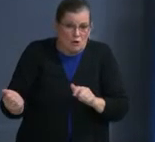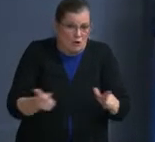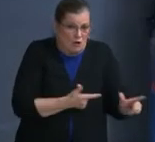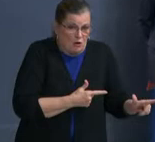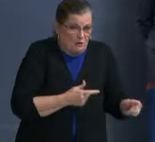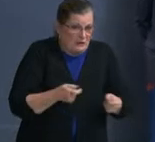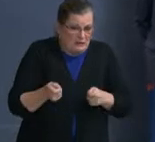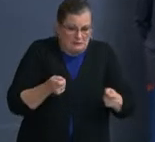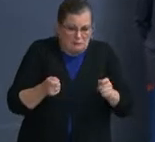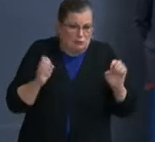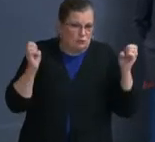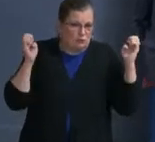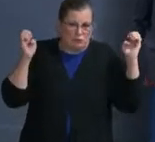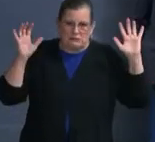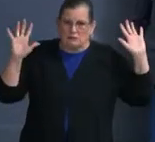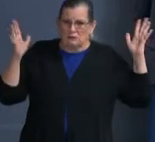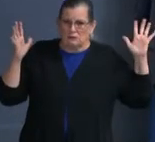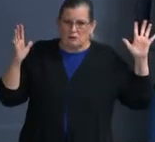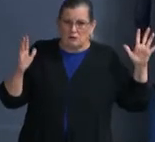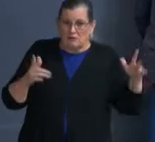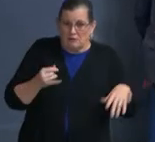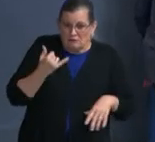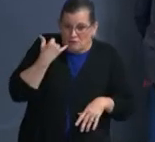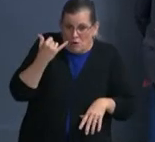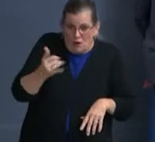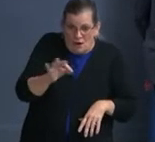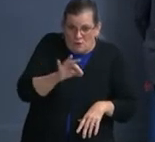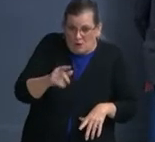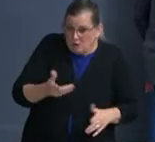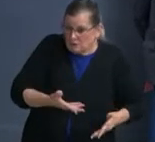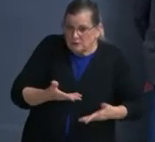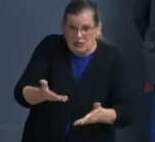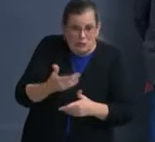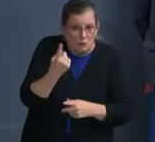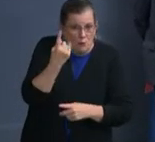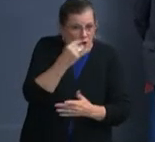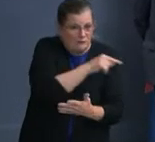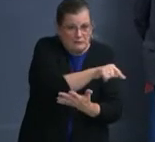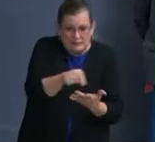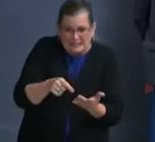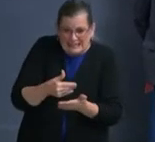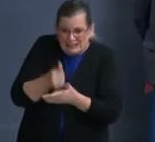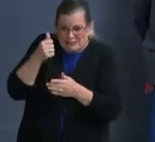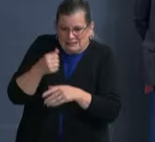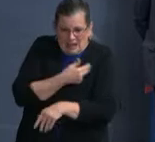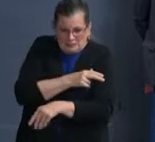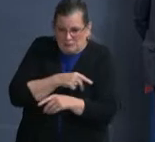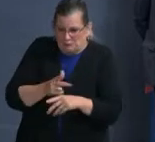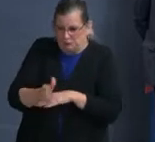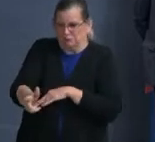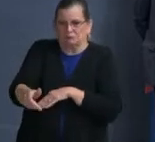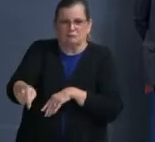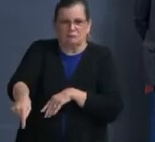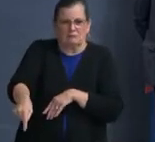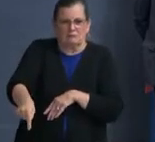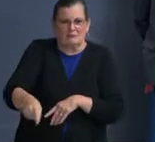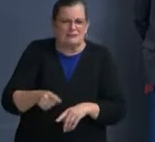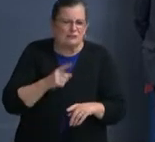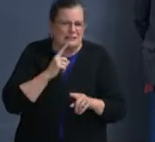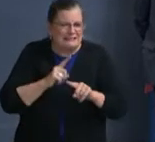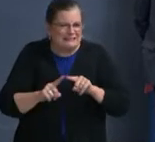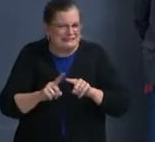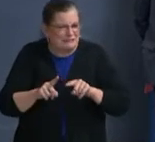ambulance takes you to the nearest hospital that could stabilize you and provide you the care that you need. But all of them have experienced different fluctuations